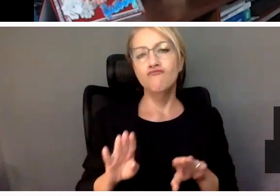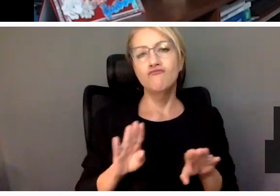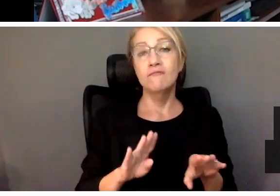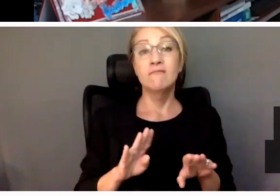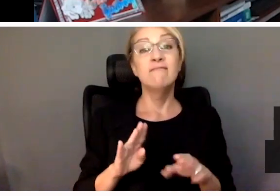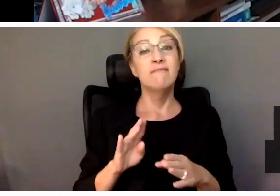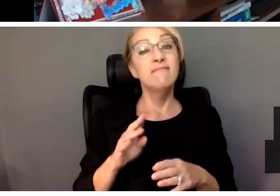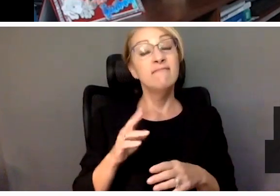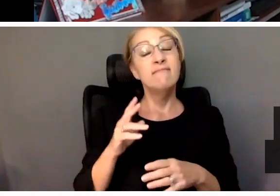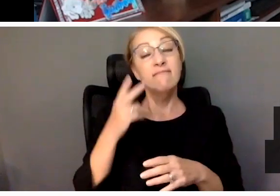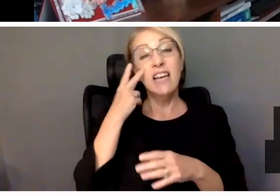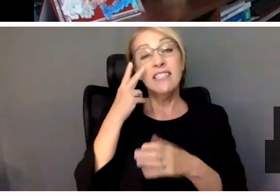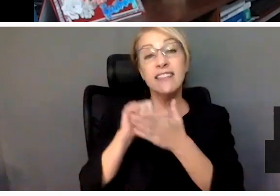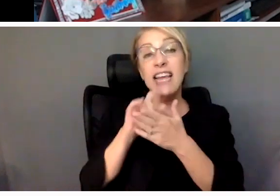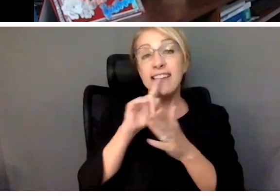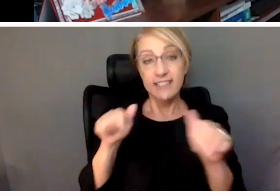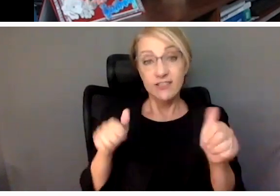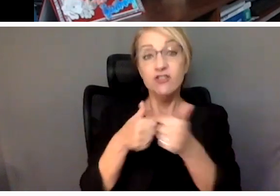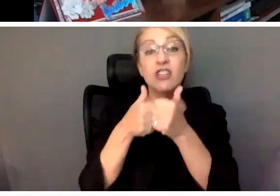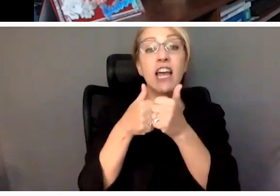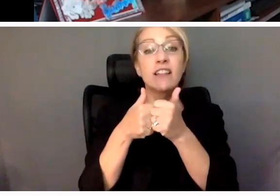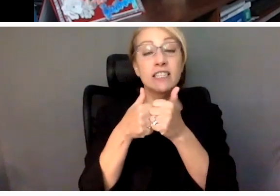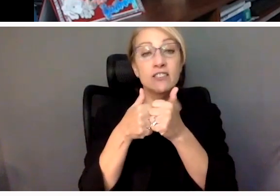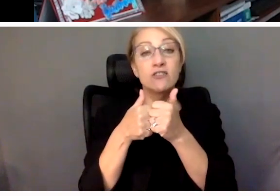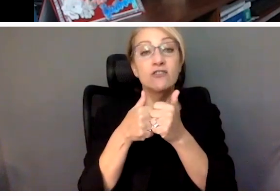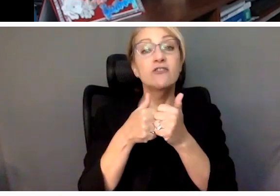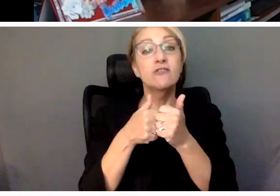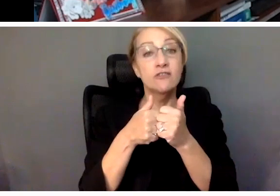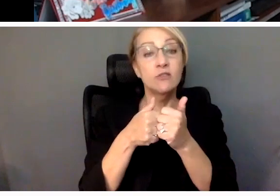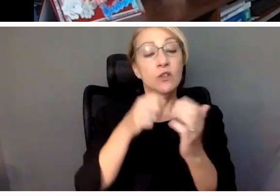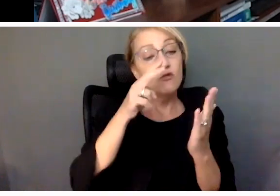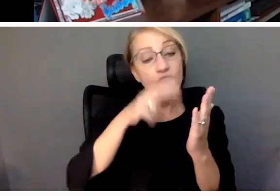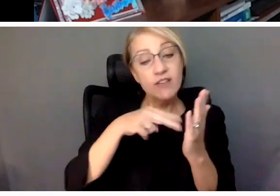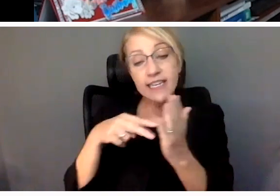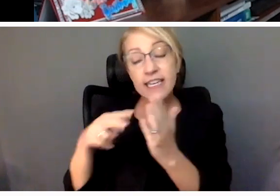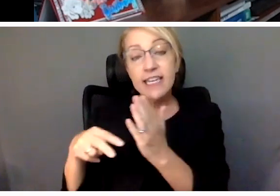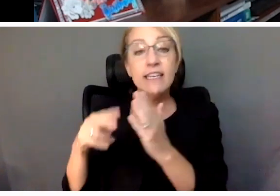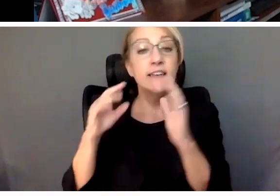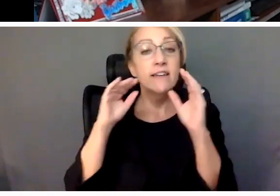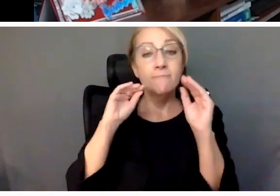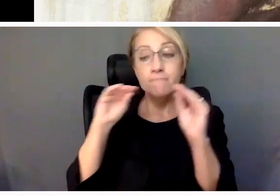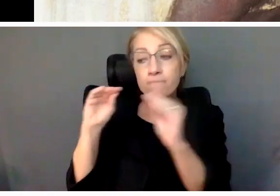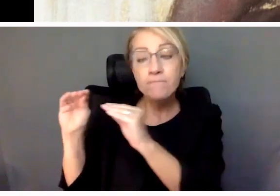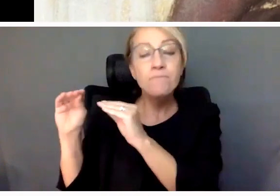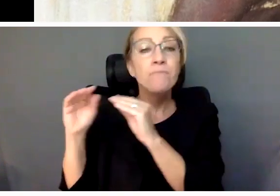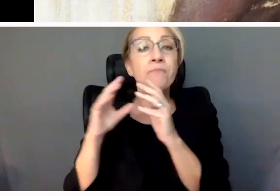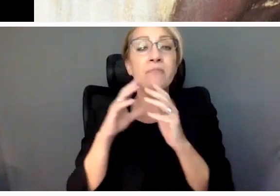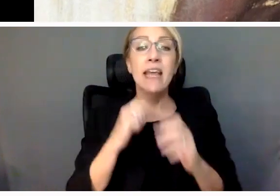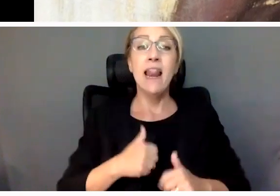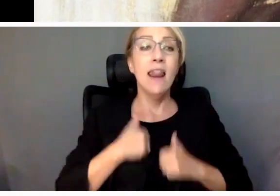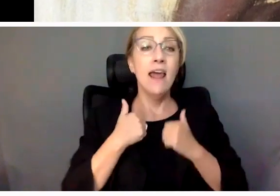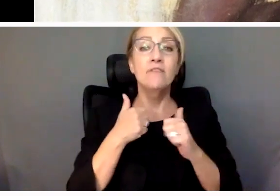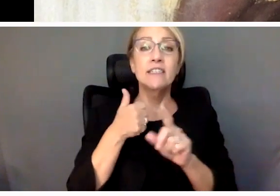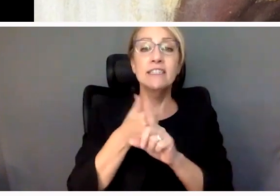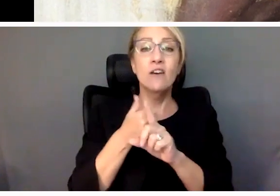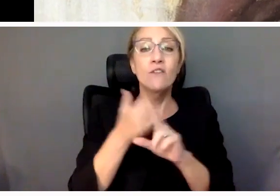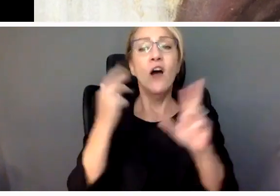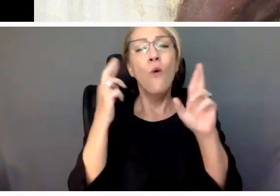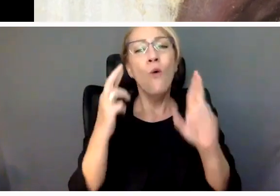of reading, of education, and of life itself. Hope you enjoy it.